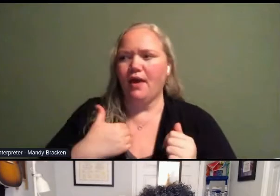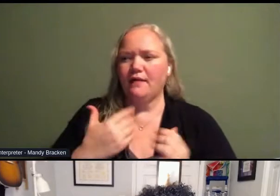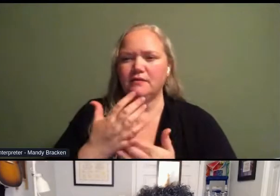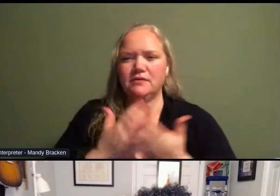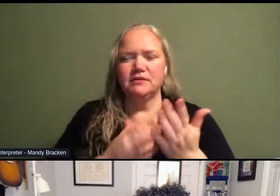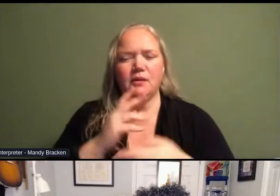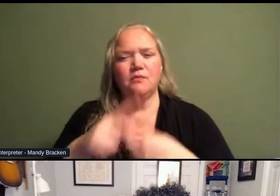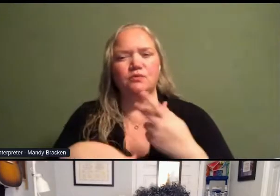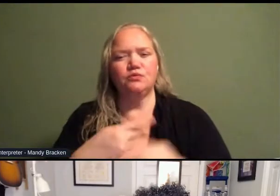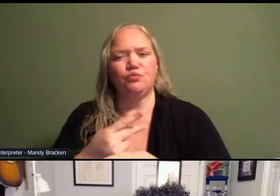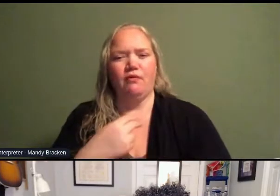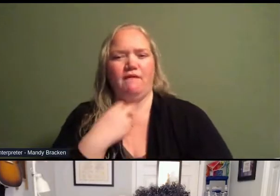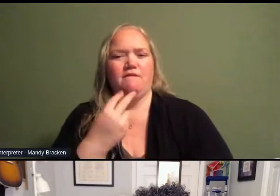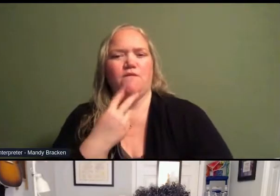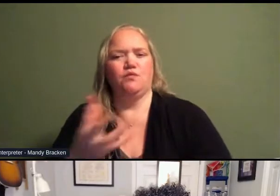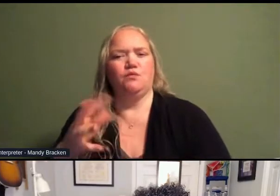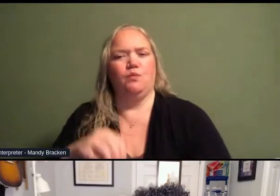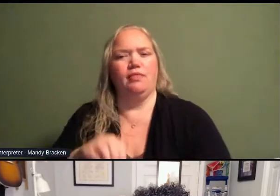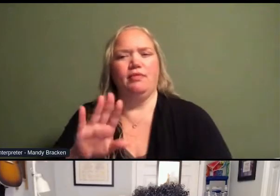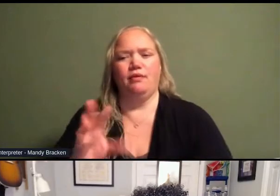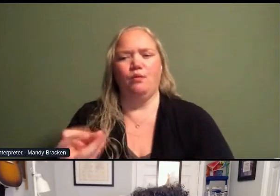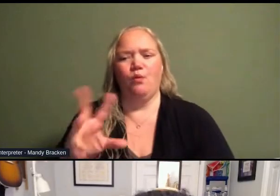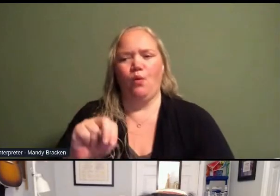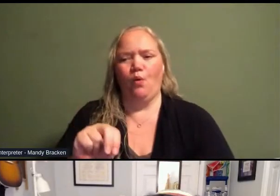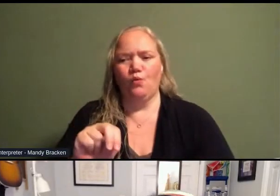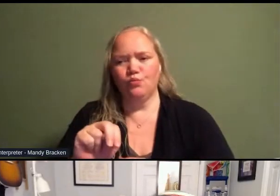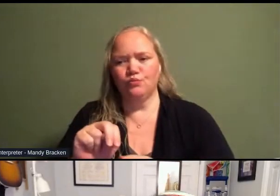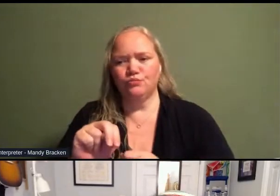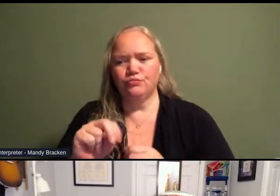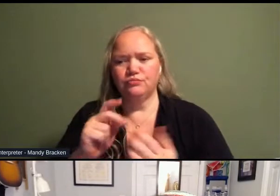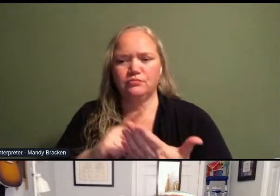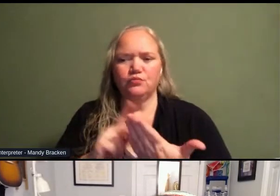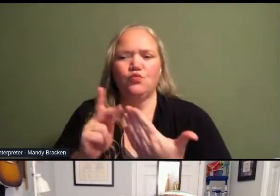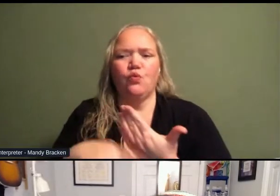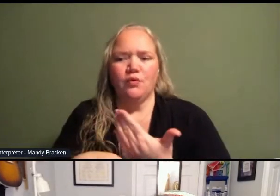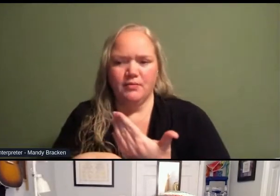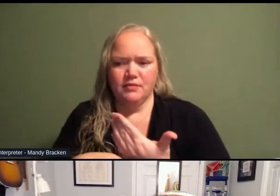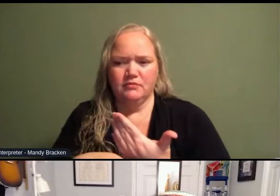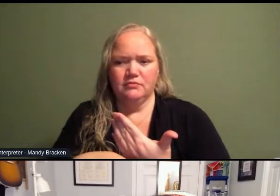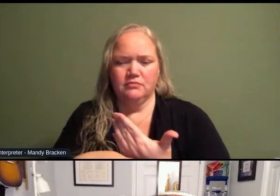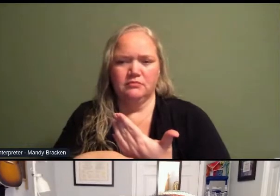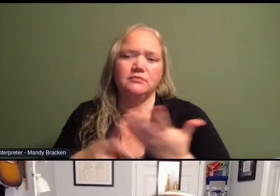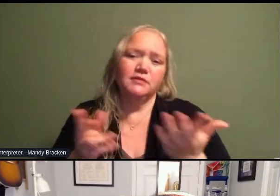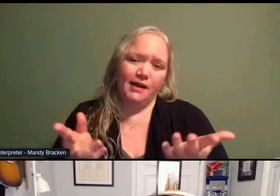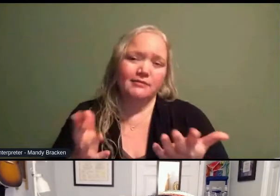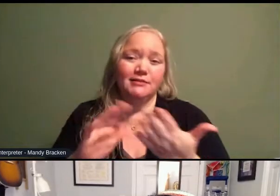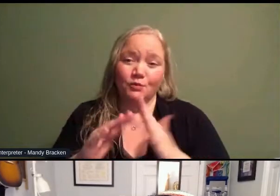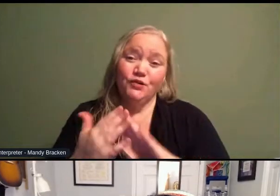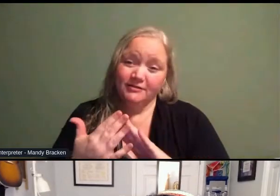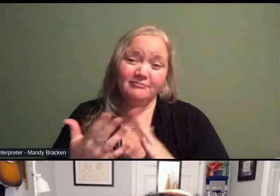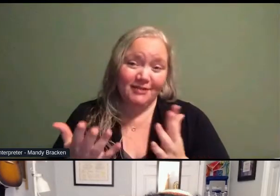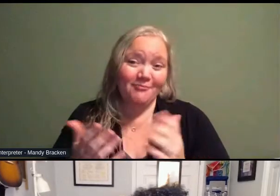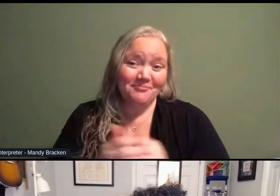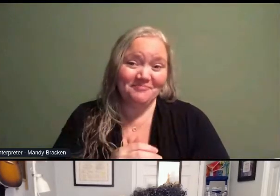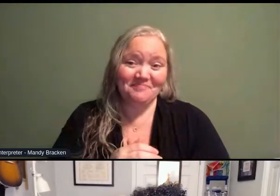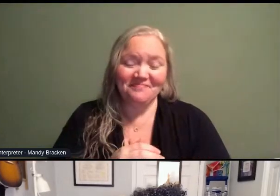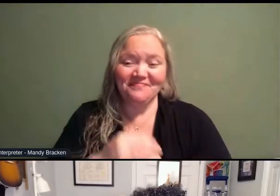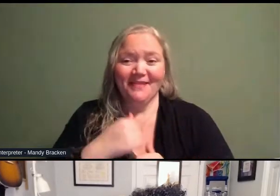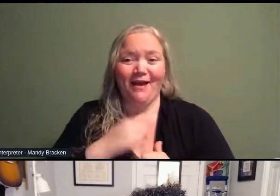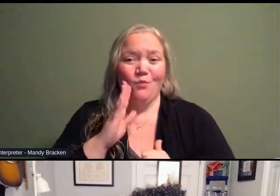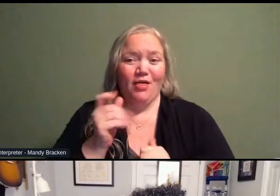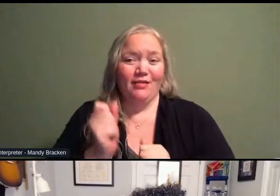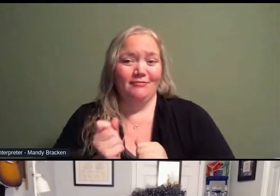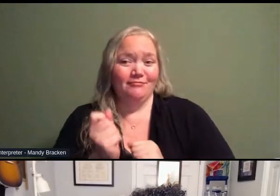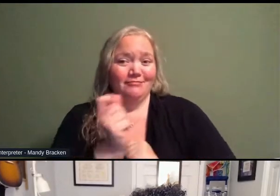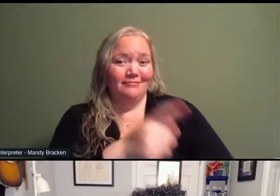programming and community. So I will popcorn it off to